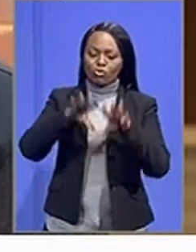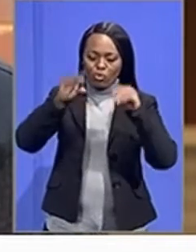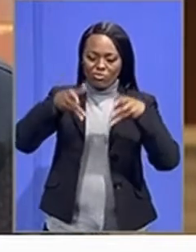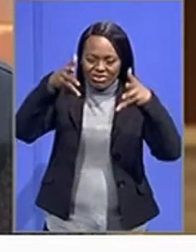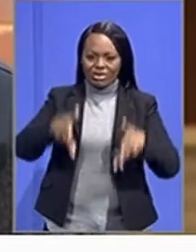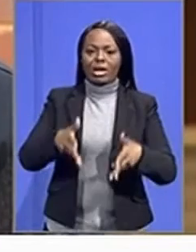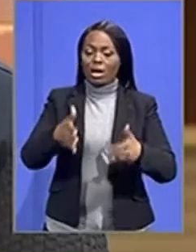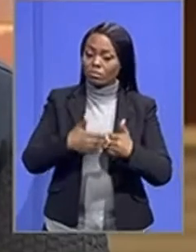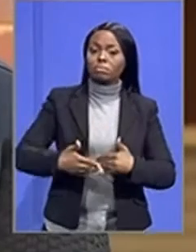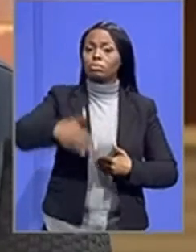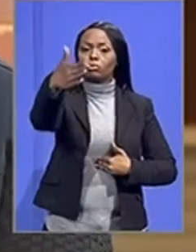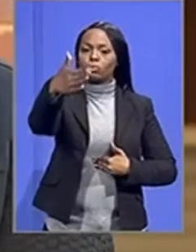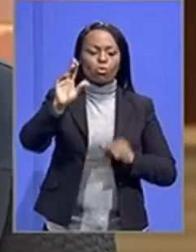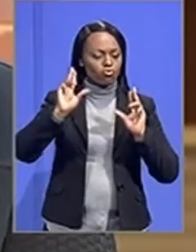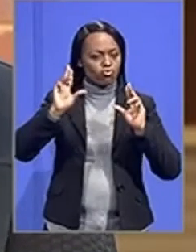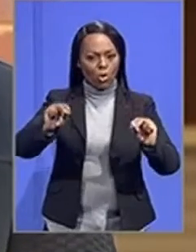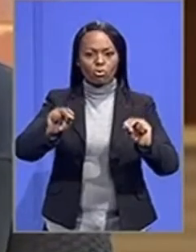further.